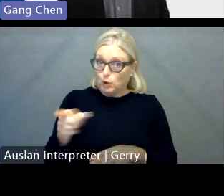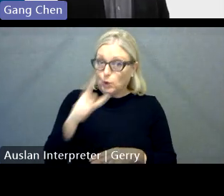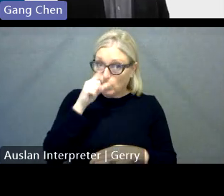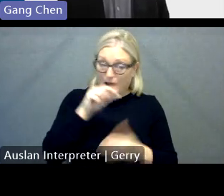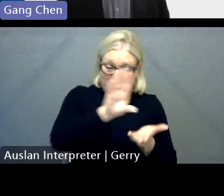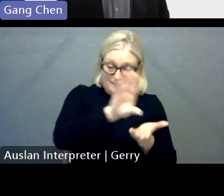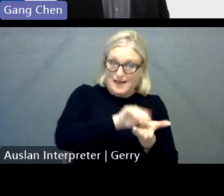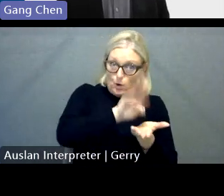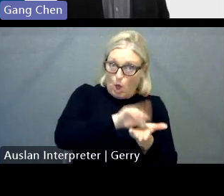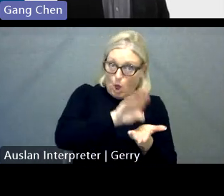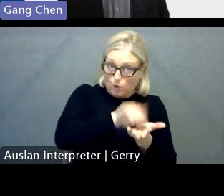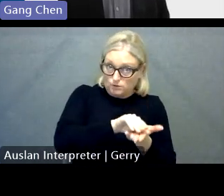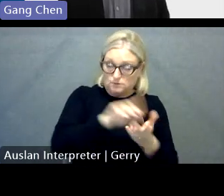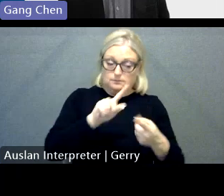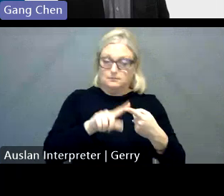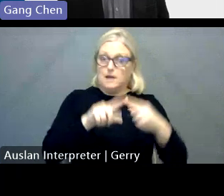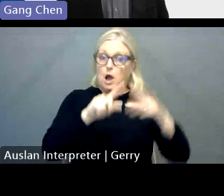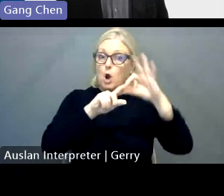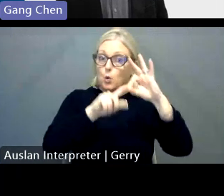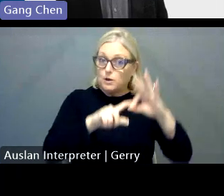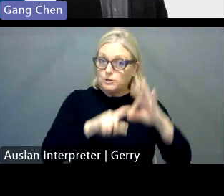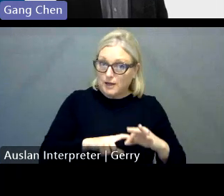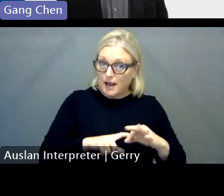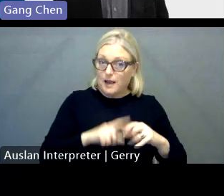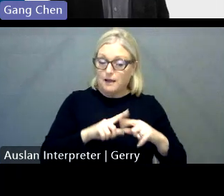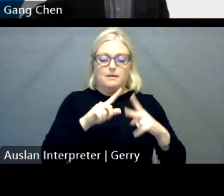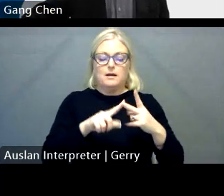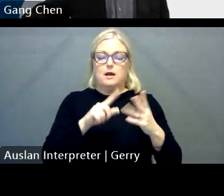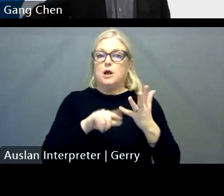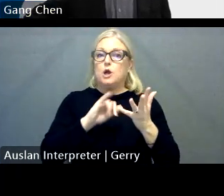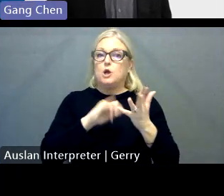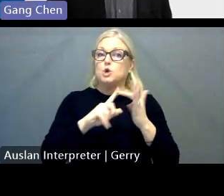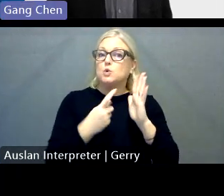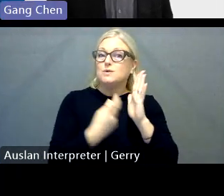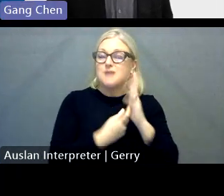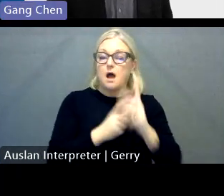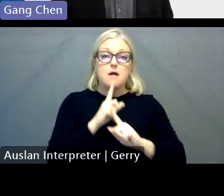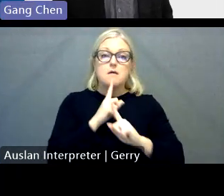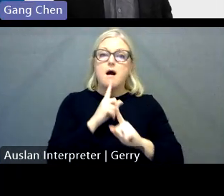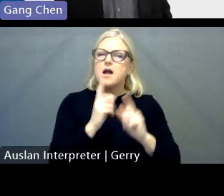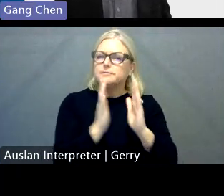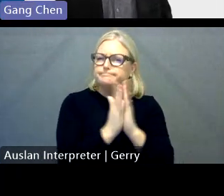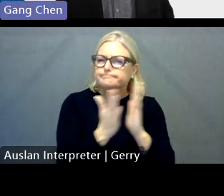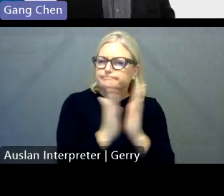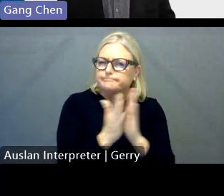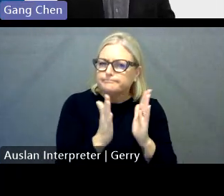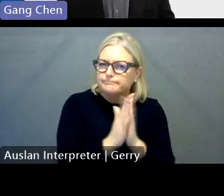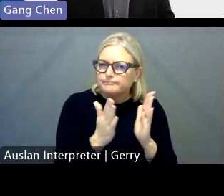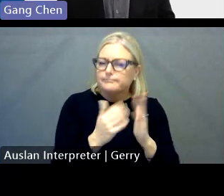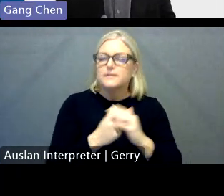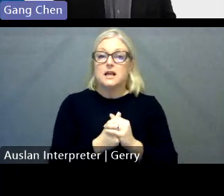guide, and it is free to be used by anyone. So I wouldn't go through too much of the details,